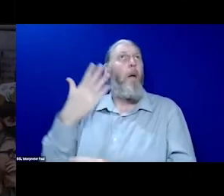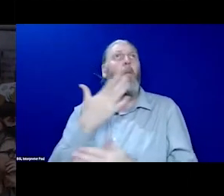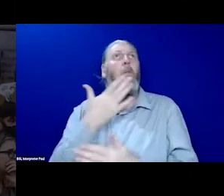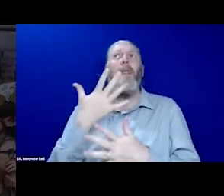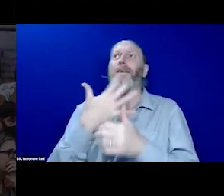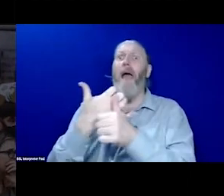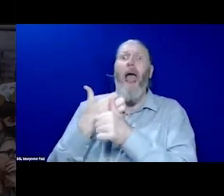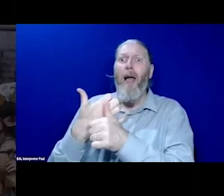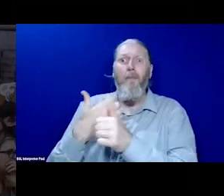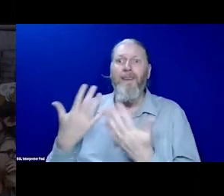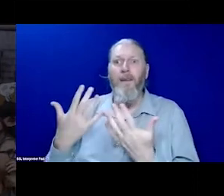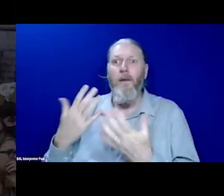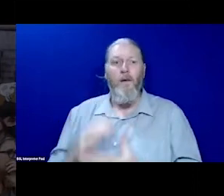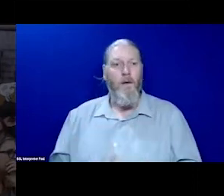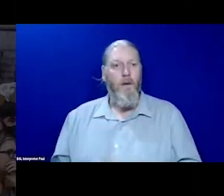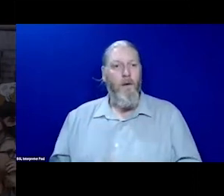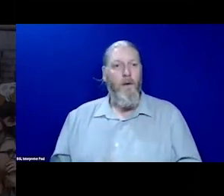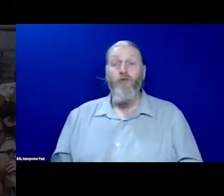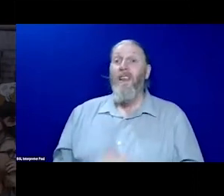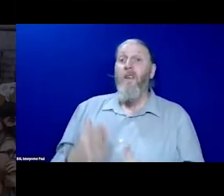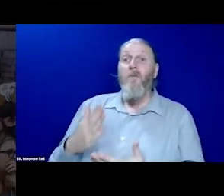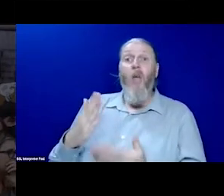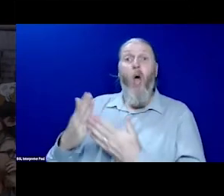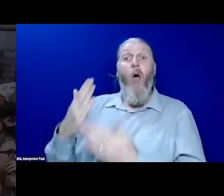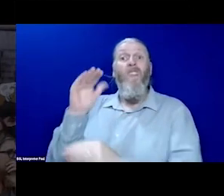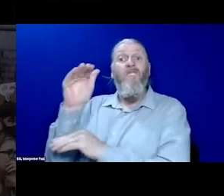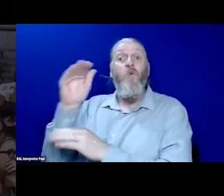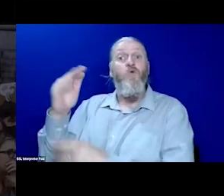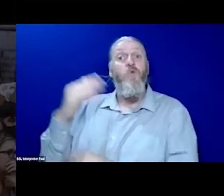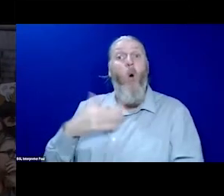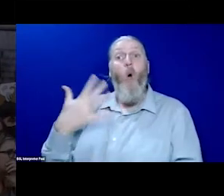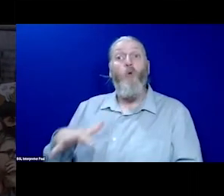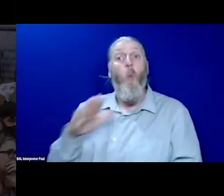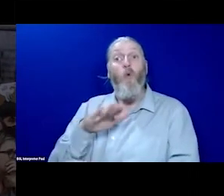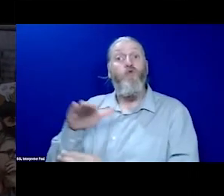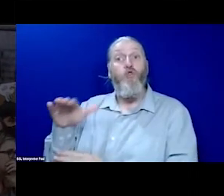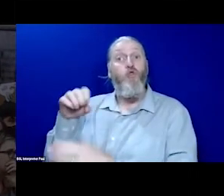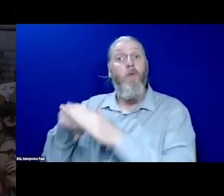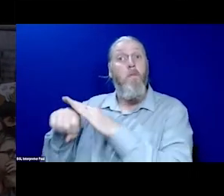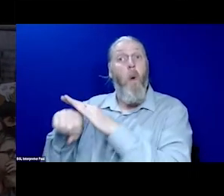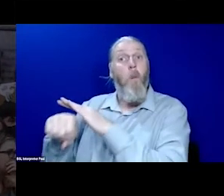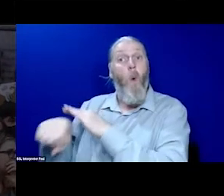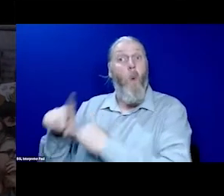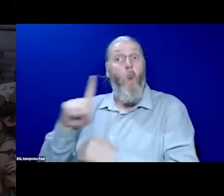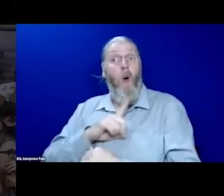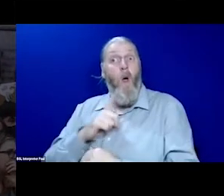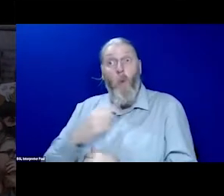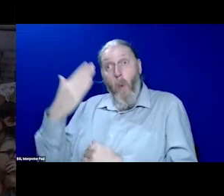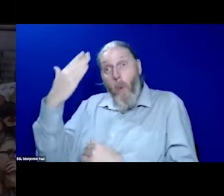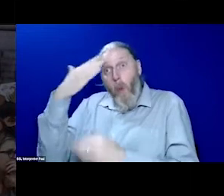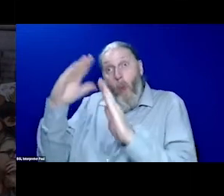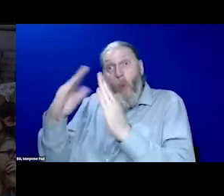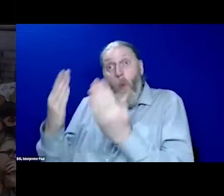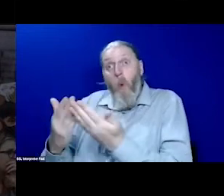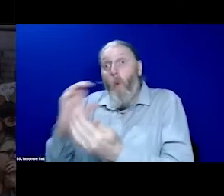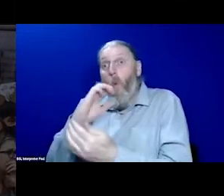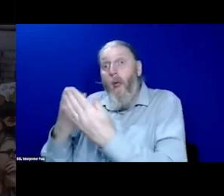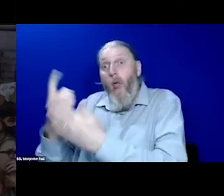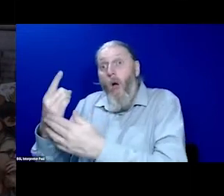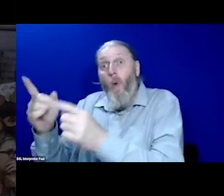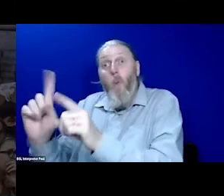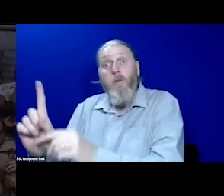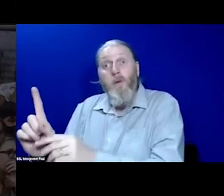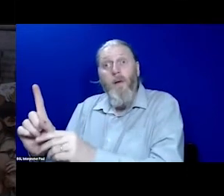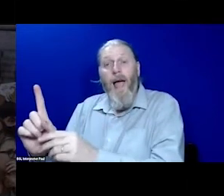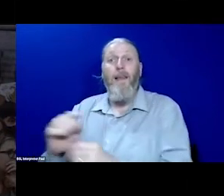I don't want to have children because I don't know what kind of world are we bringing them into. And in our recent research in the US, about 1 in